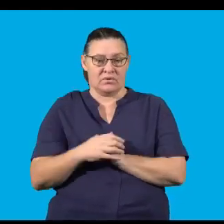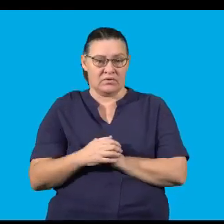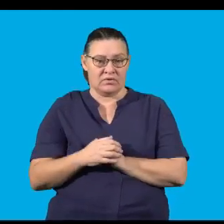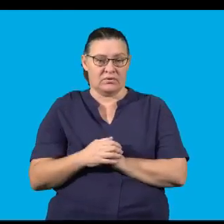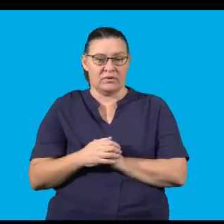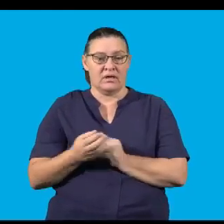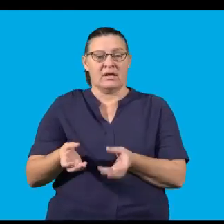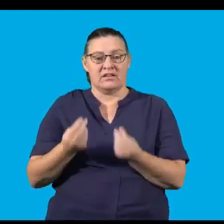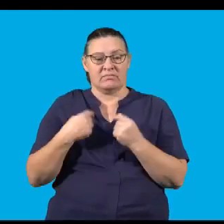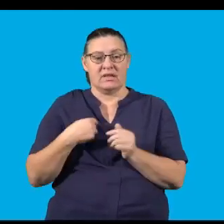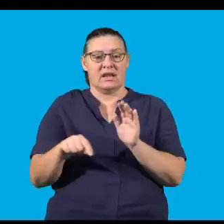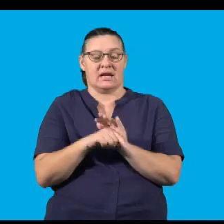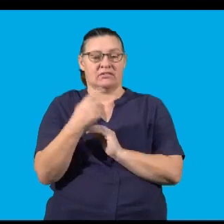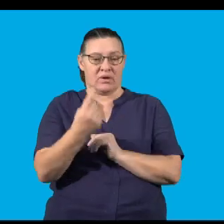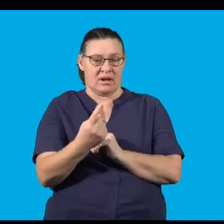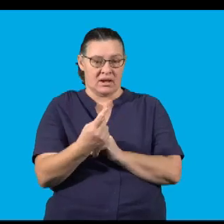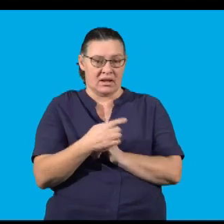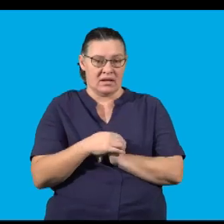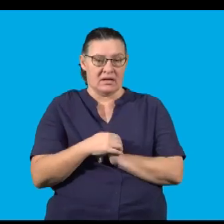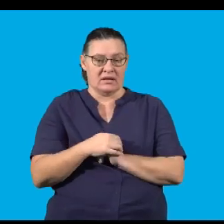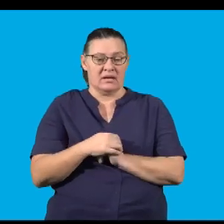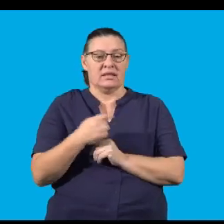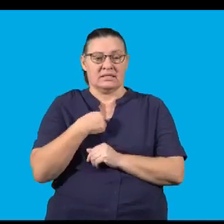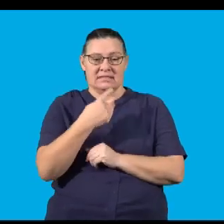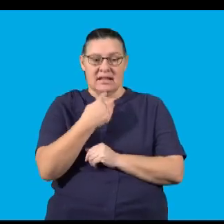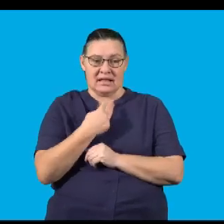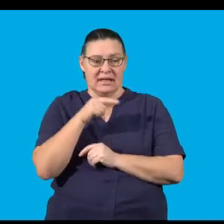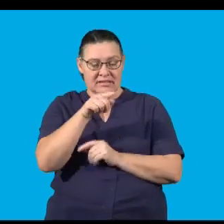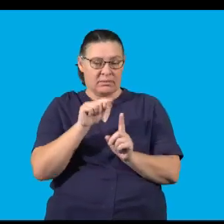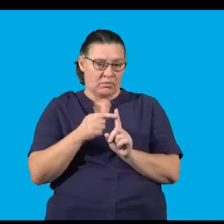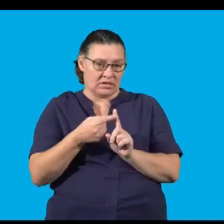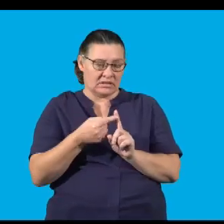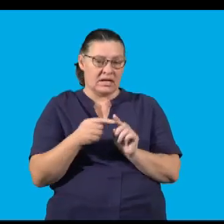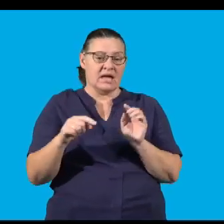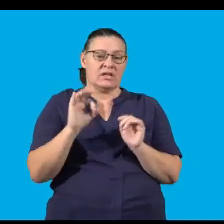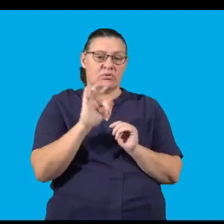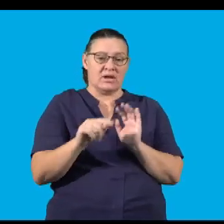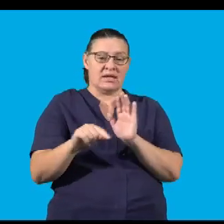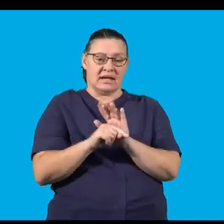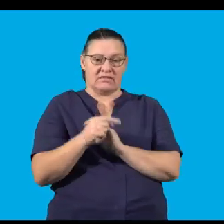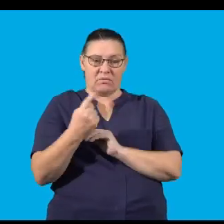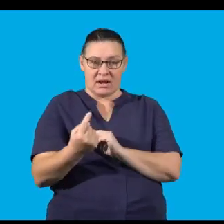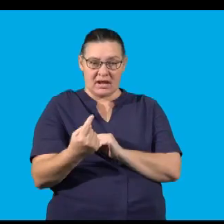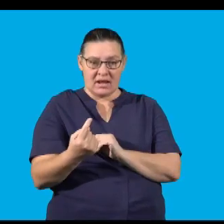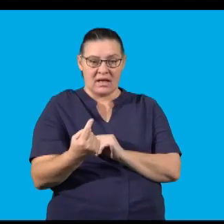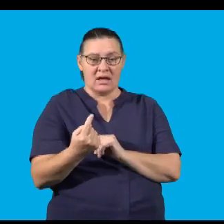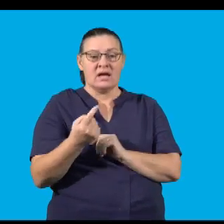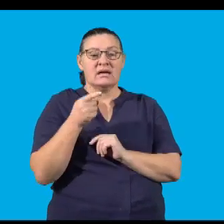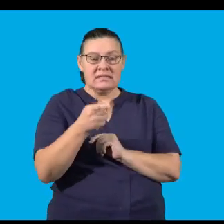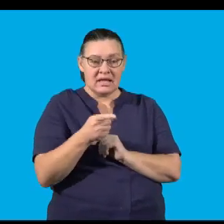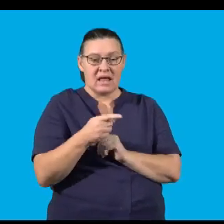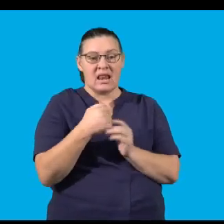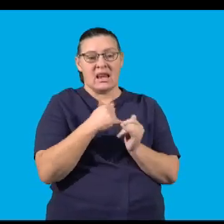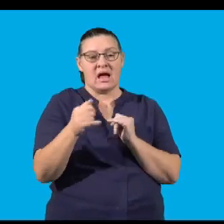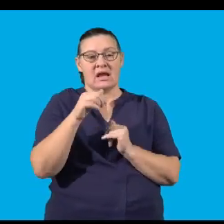Okay. 3 minus 4 gives me negative 1, which is great. So that tells me that this point, 3, negative 1, lies on